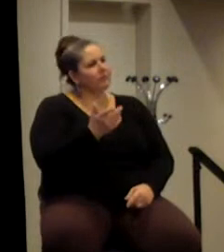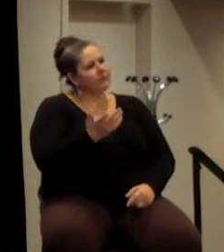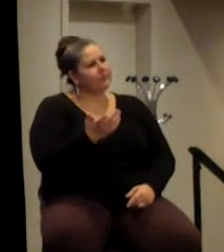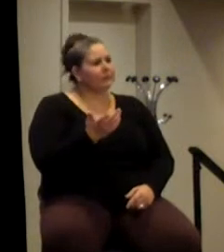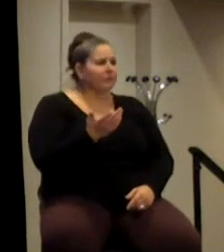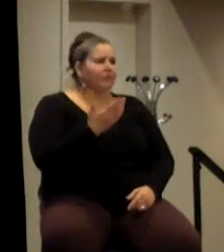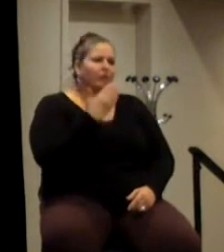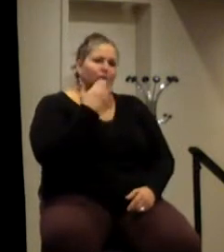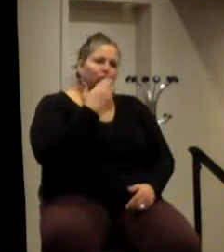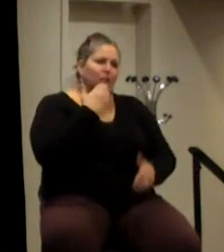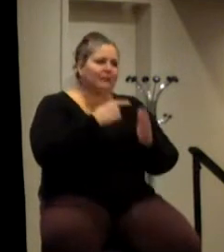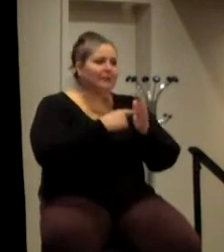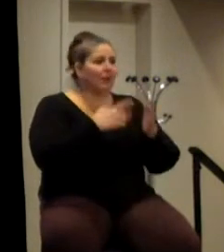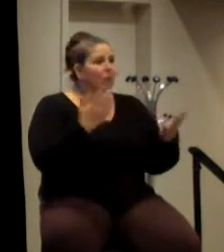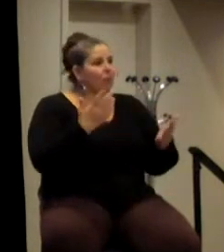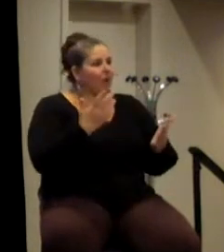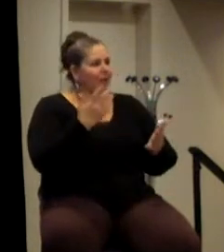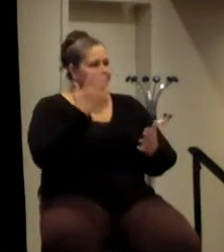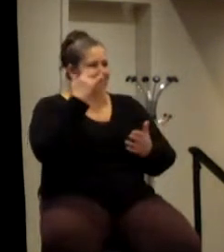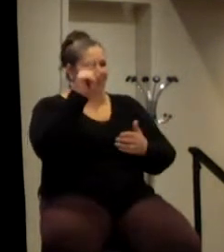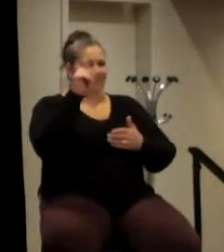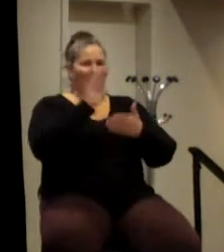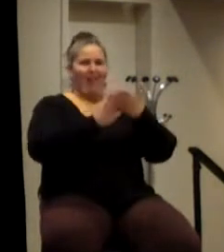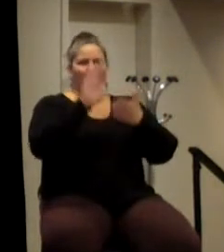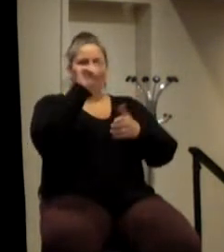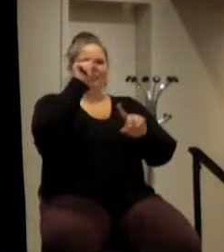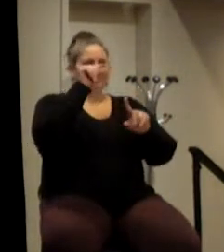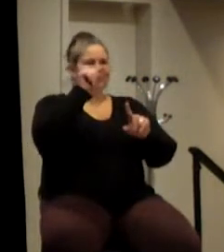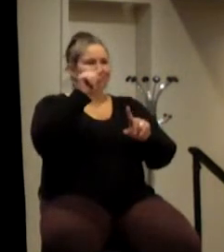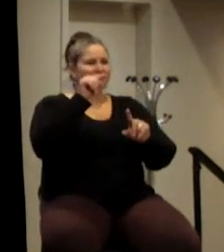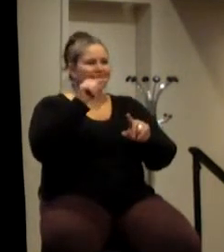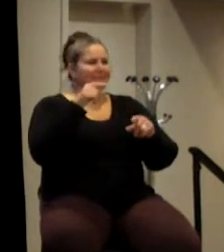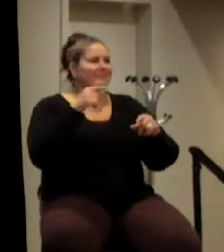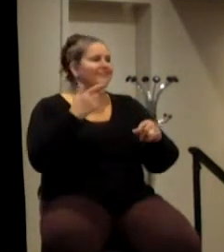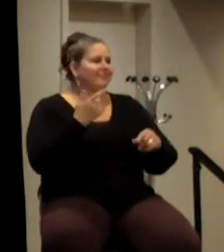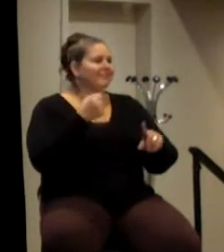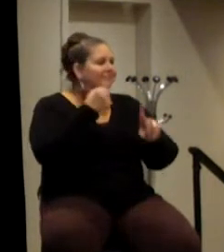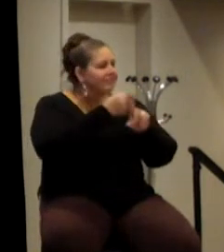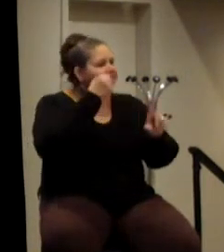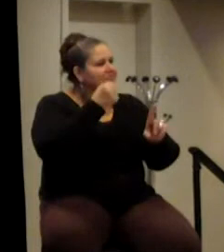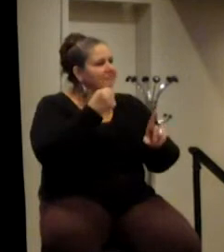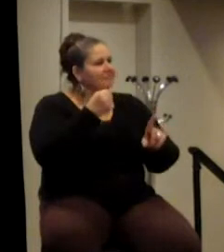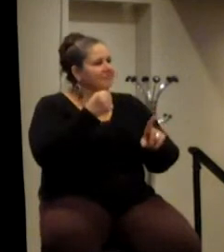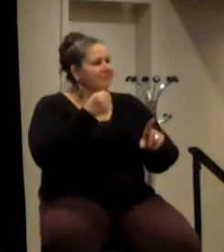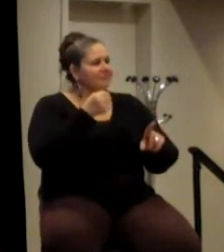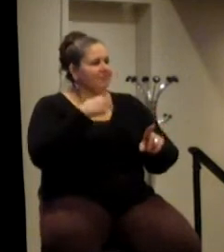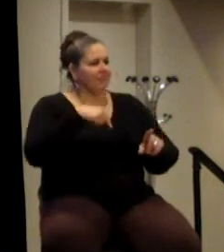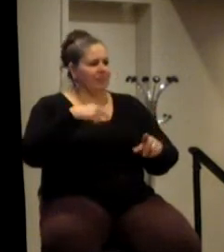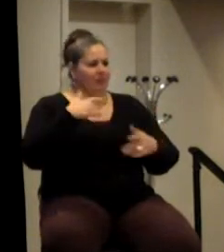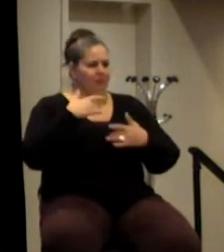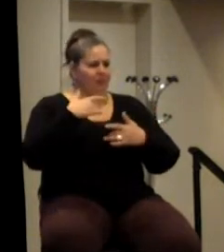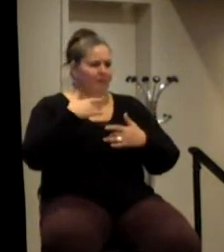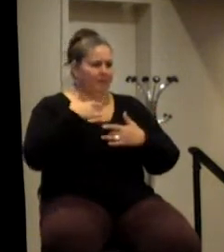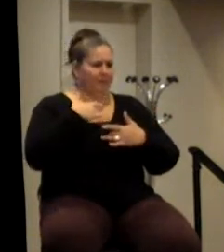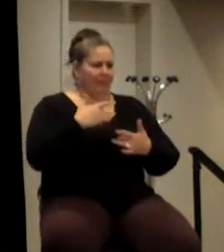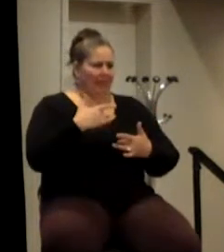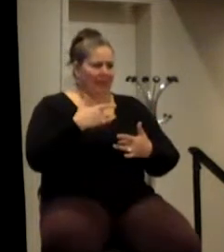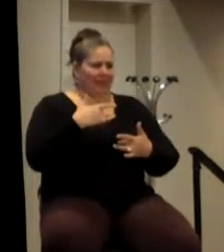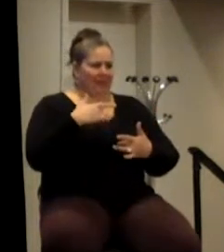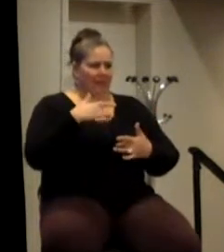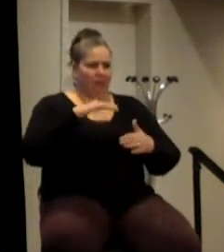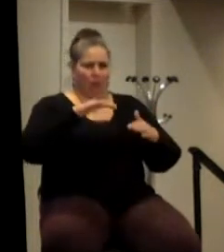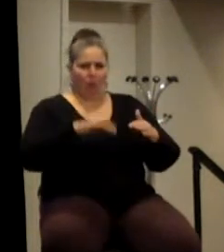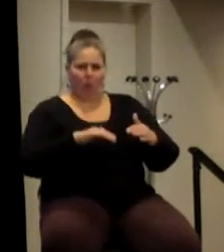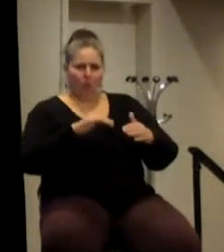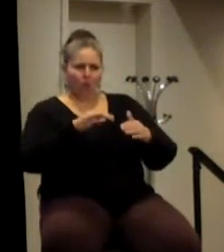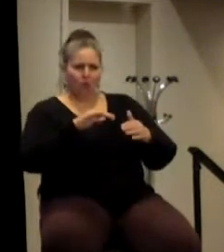college cases, yet we're still trending lower. I think one of the things that's unfair to Syracuse University